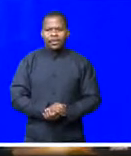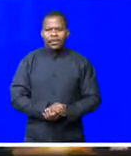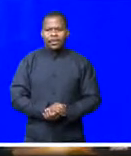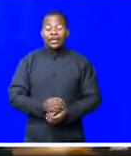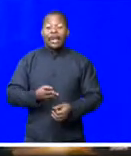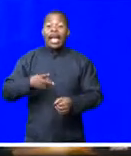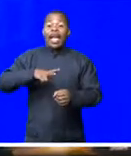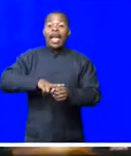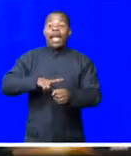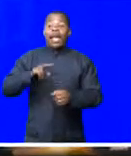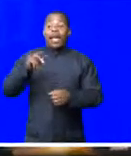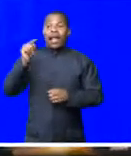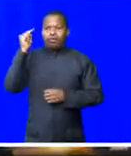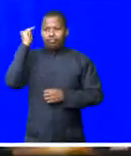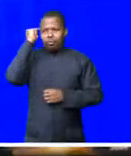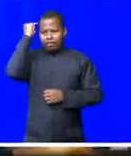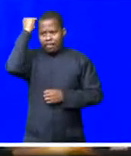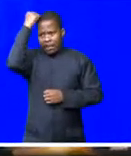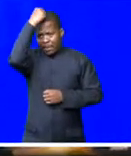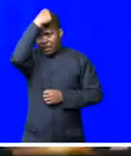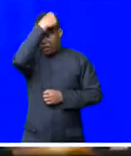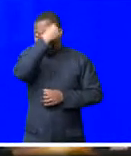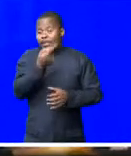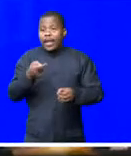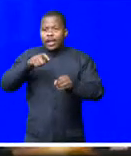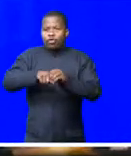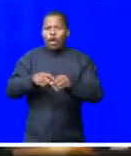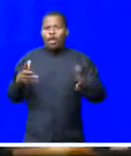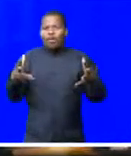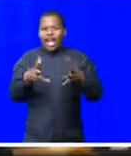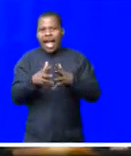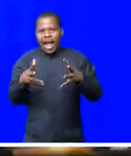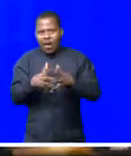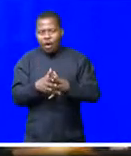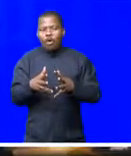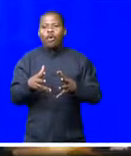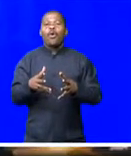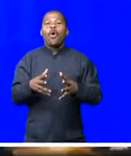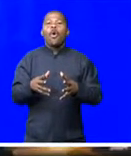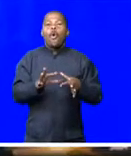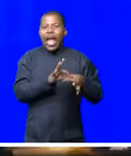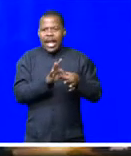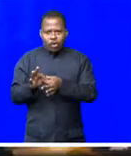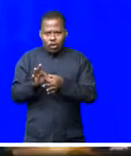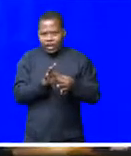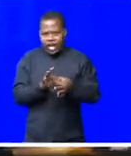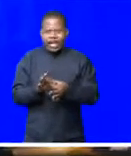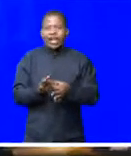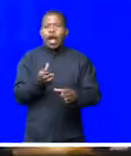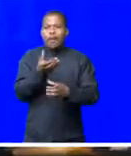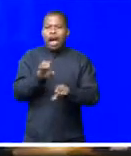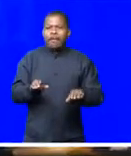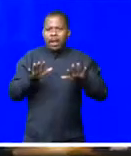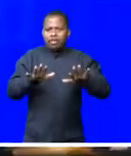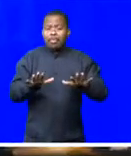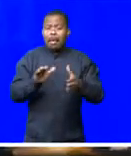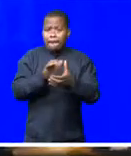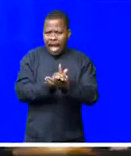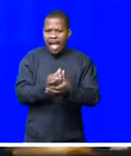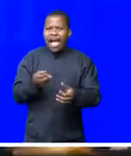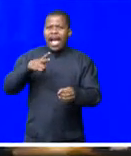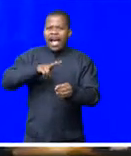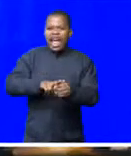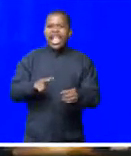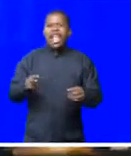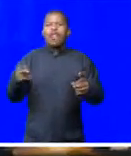Silo inkosi Mswati wesithathu singenele umhlangano wabaholi bemave ladlana nemangisi Commonwealth Heads of Government meeting. Lo